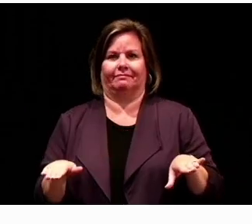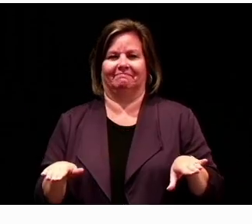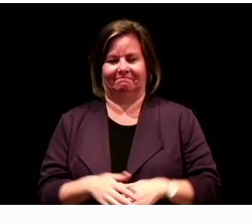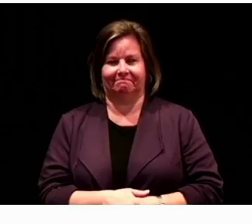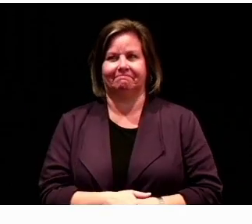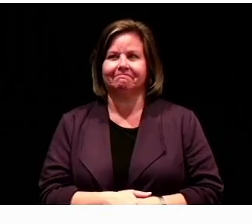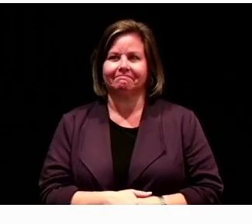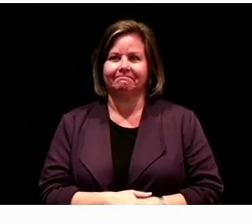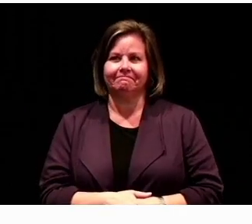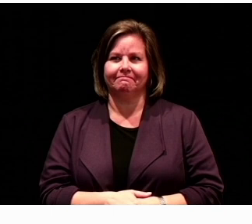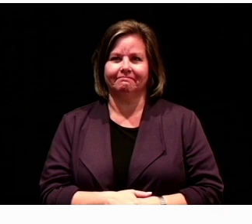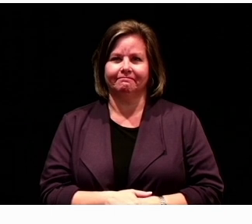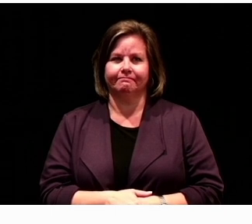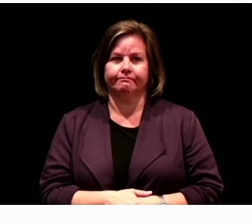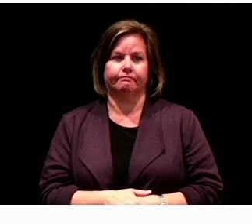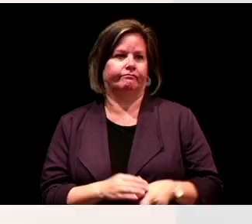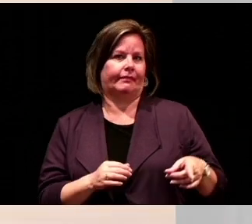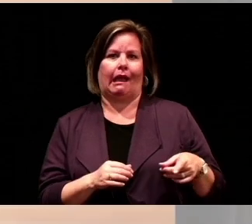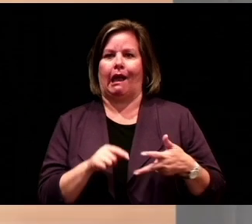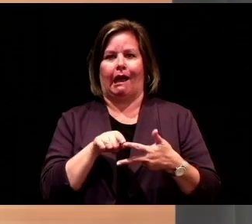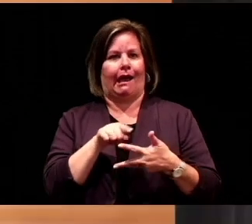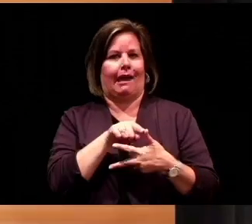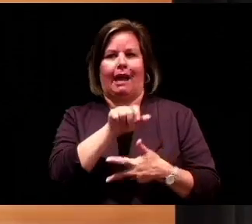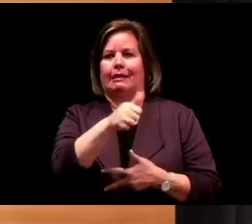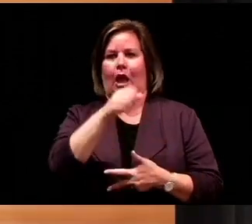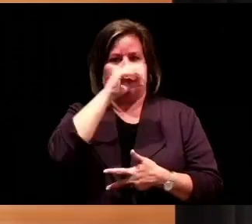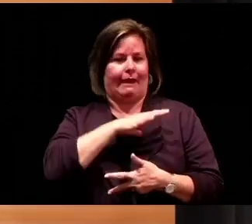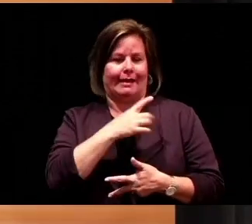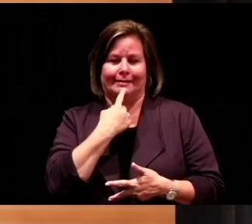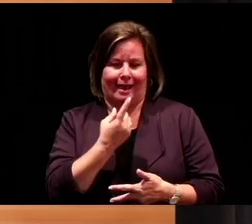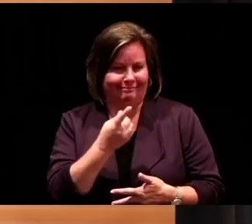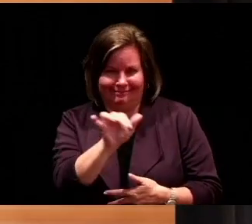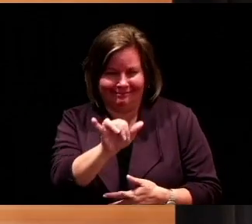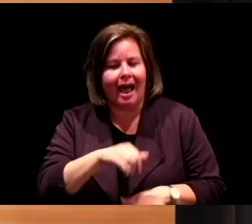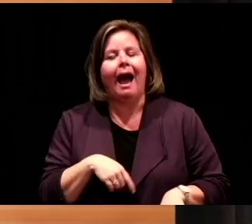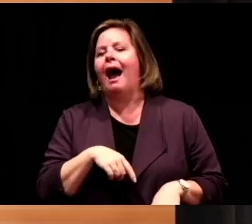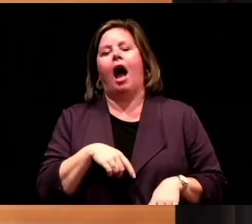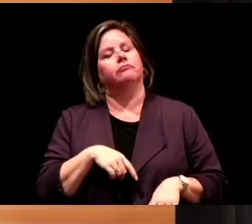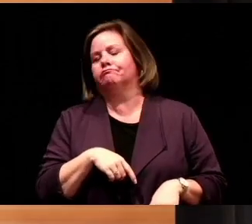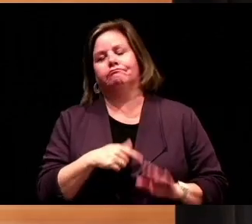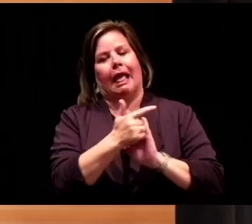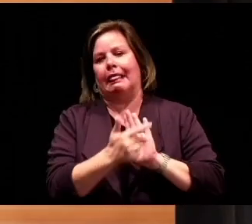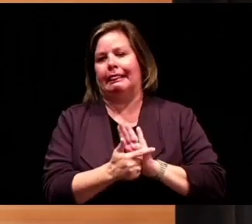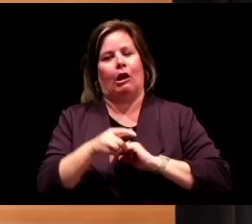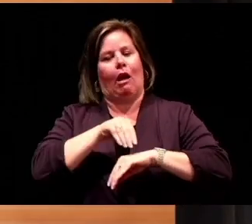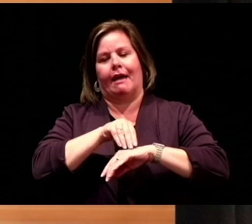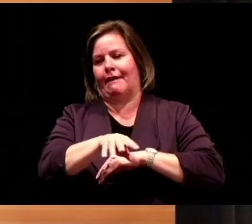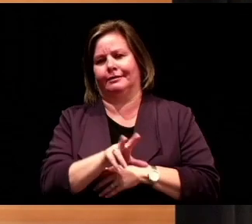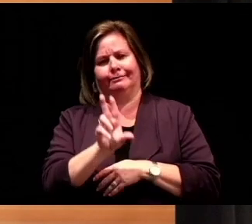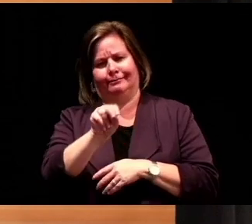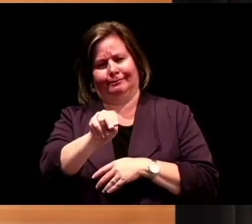Center of West Michigan. So a lot of what my job responsibility includes is when we get a client or we have a concern